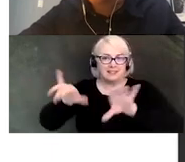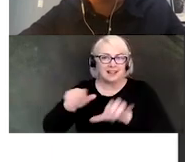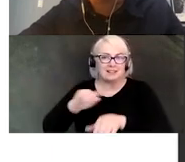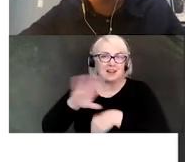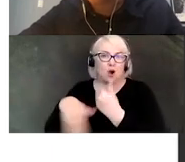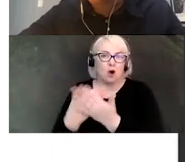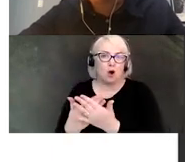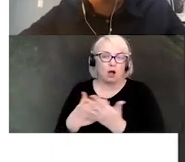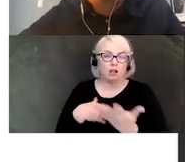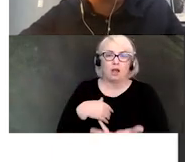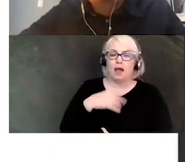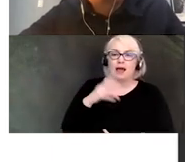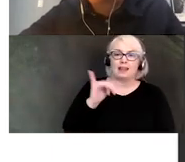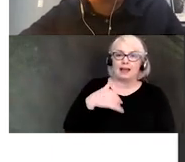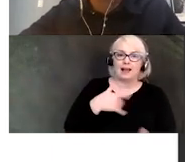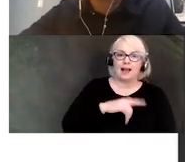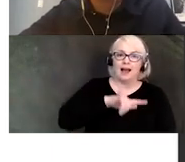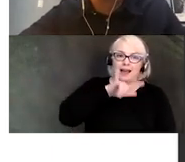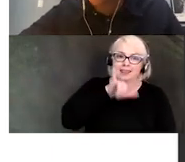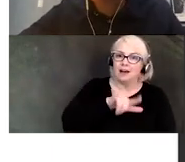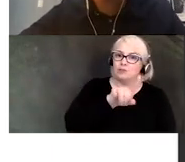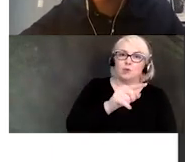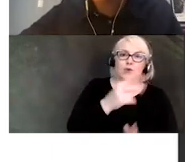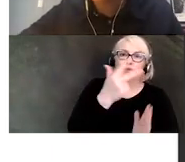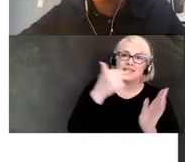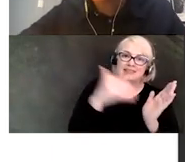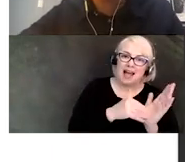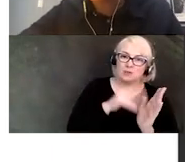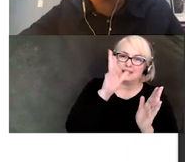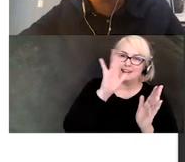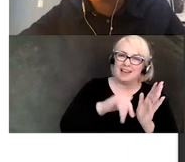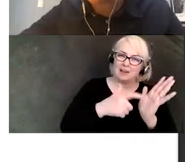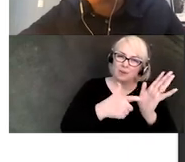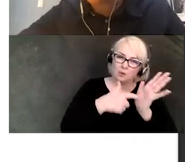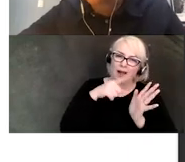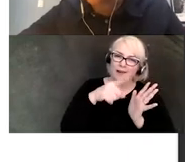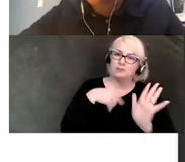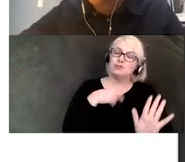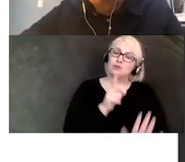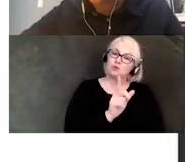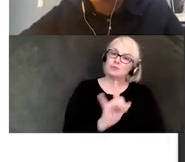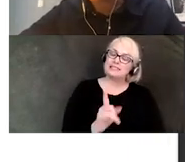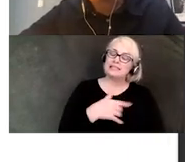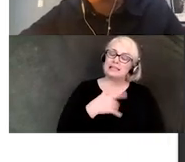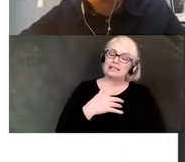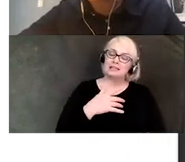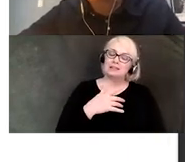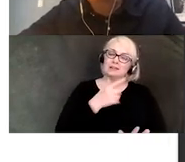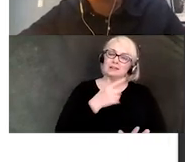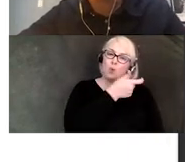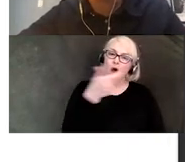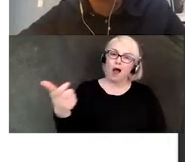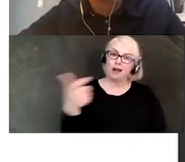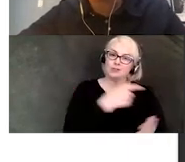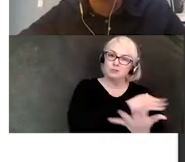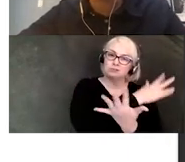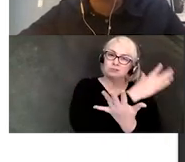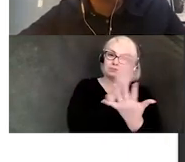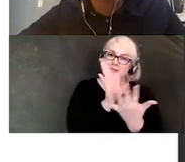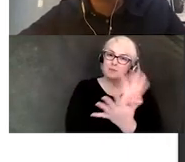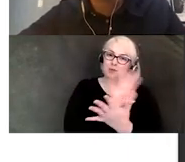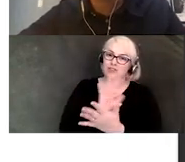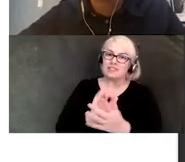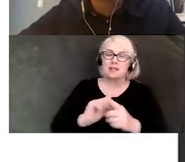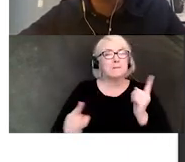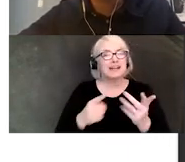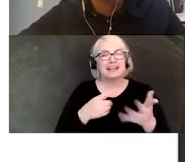movies before the thing you're watching right now. But then if you haven't still have that emotional resonance and also hit like a